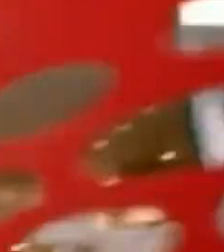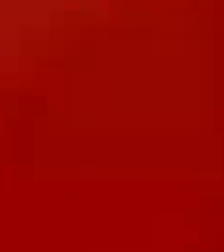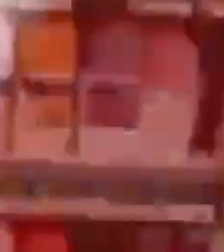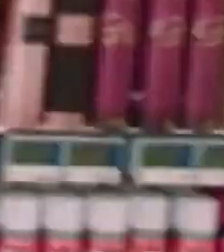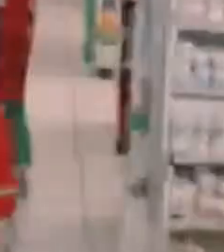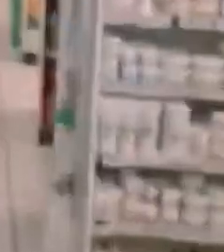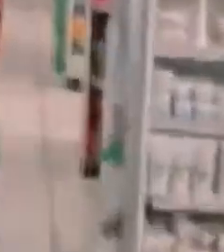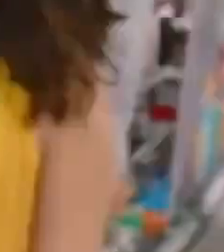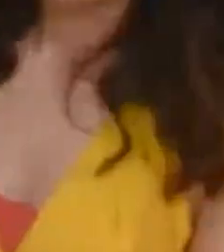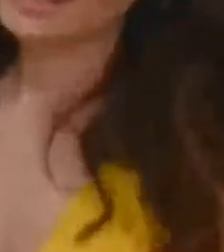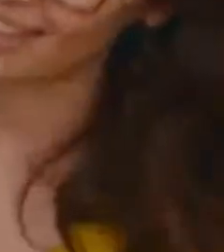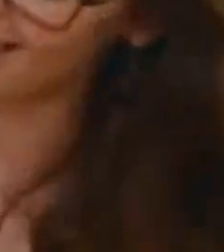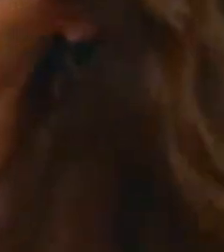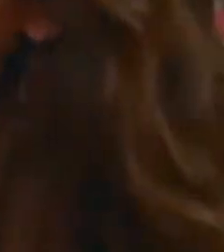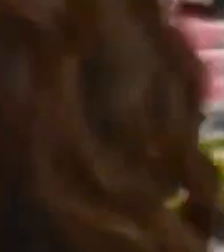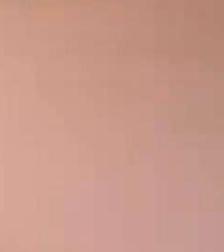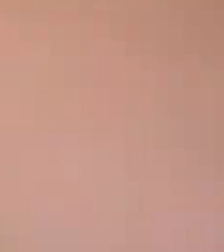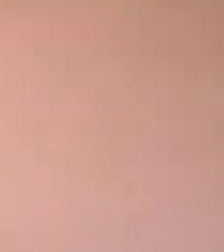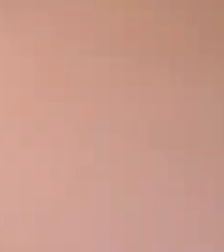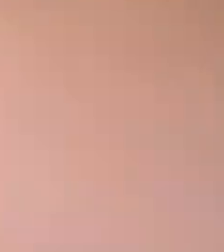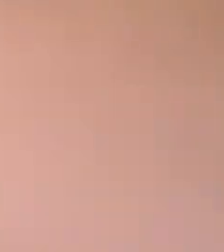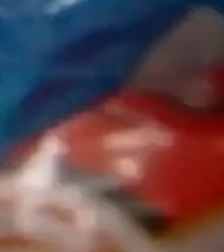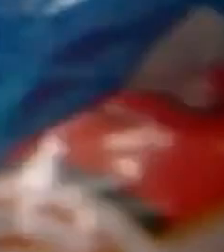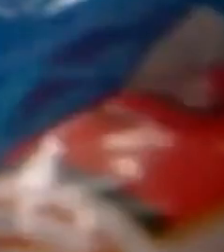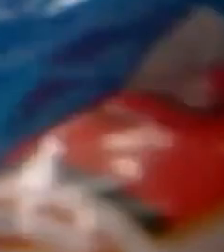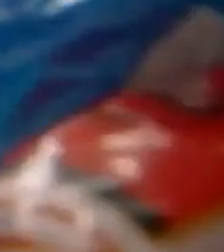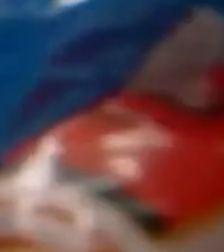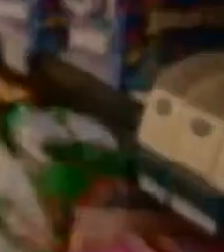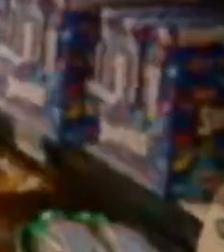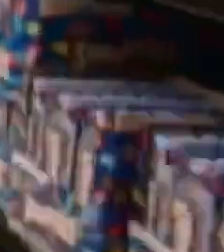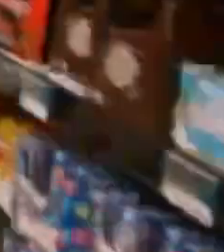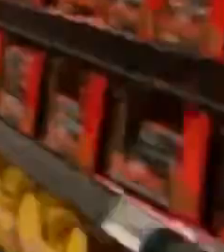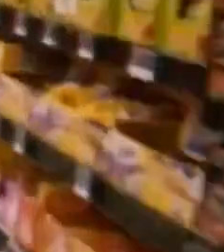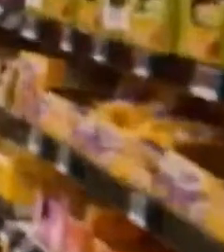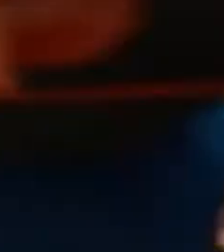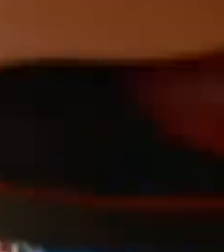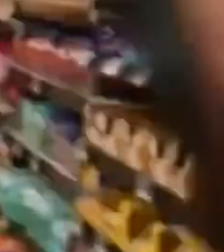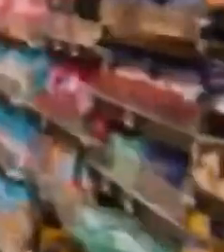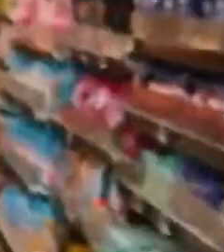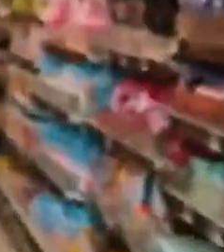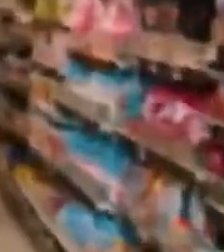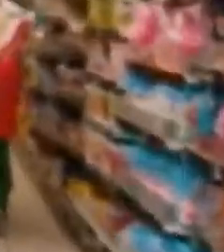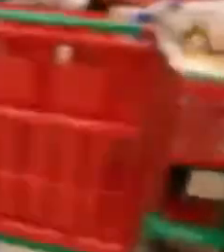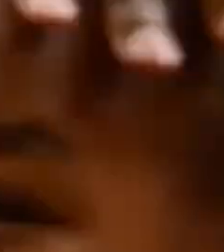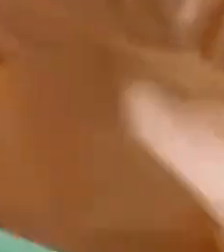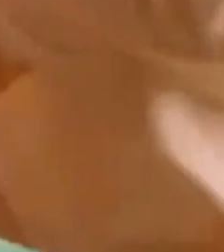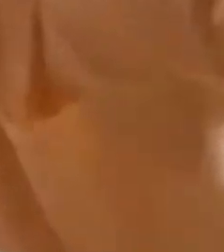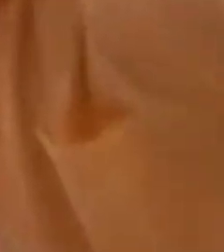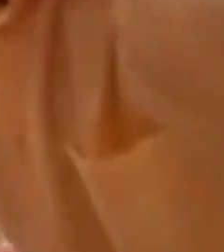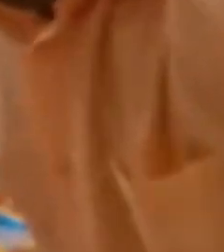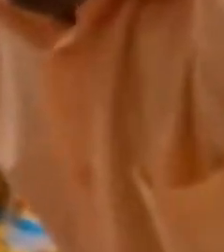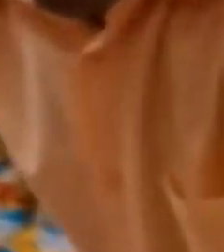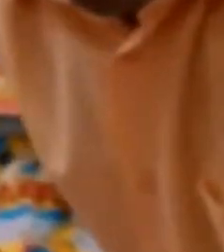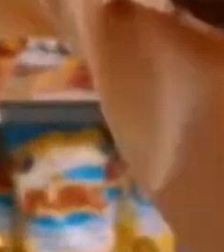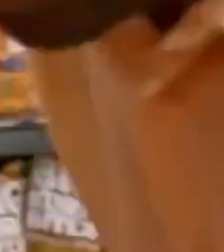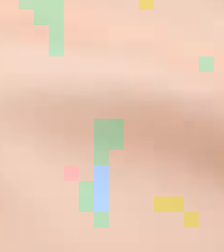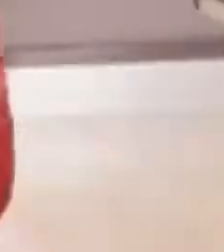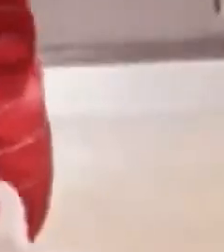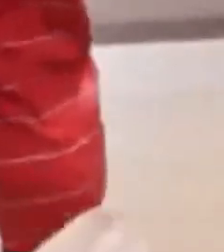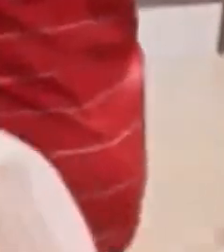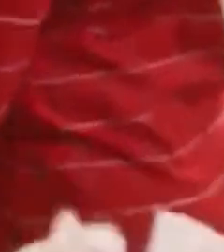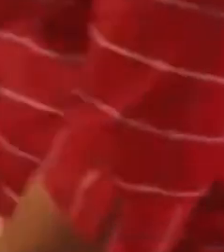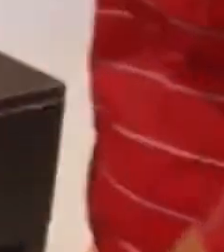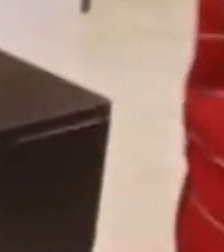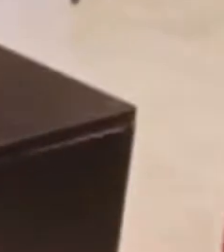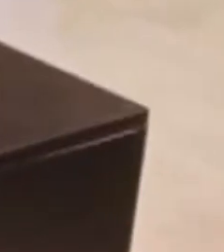Free shopping is back at Spar, where we're putting smiles on the faces of thousands of Spar Rewards customers when they win their shopping